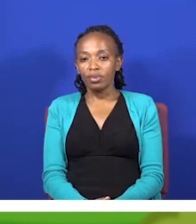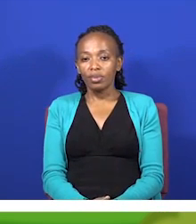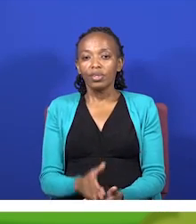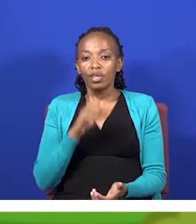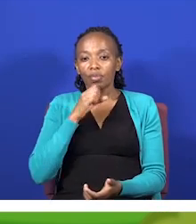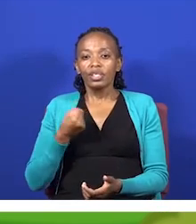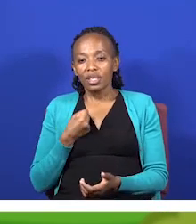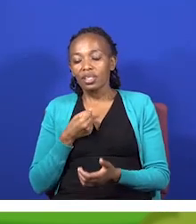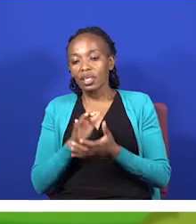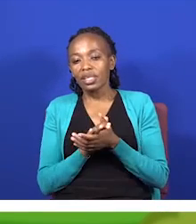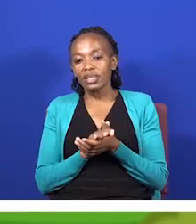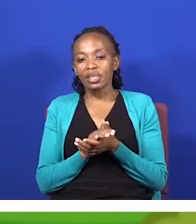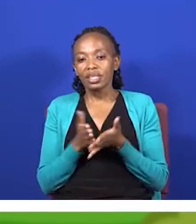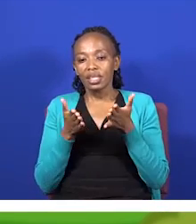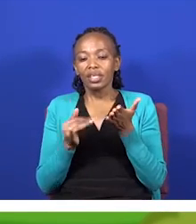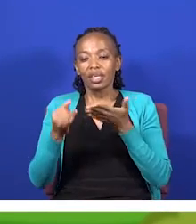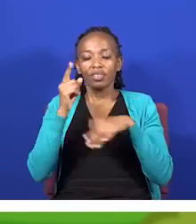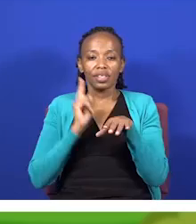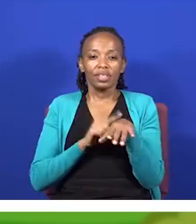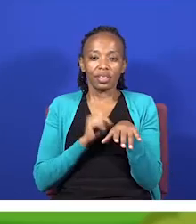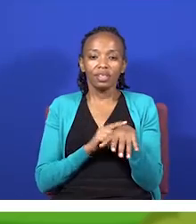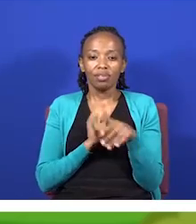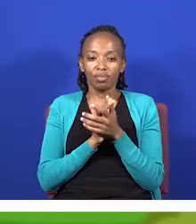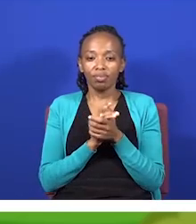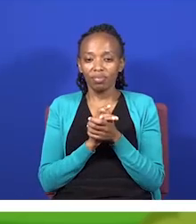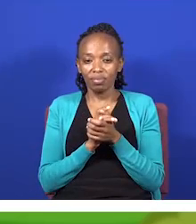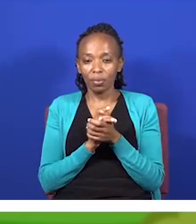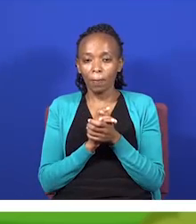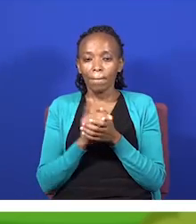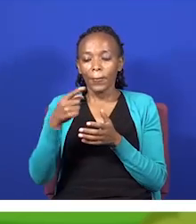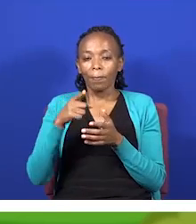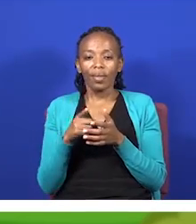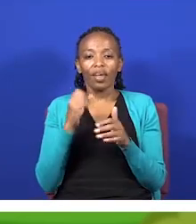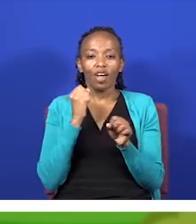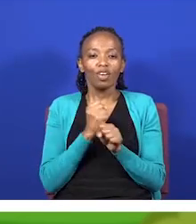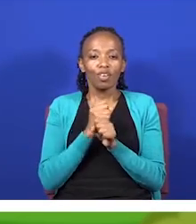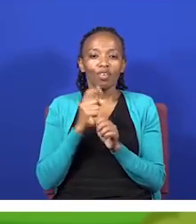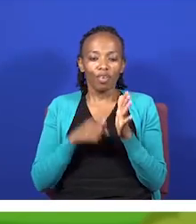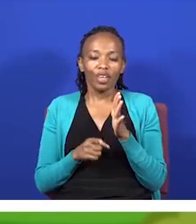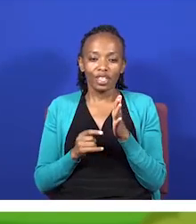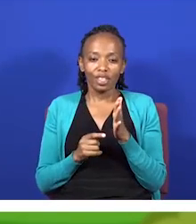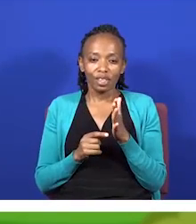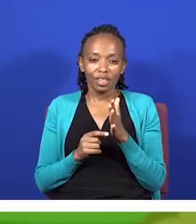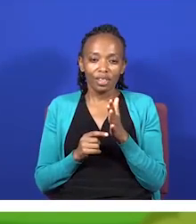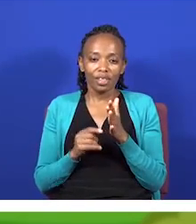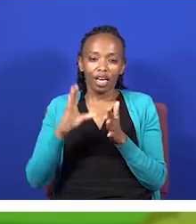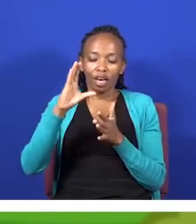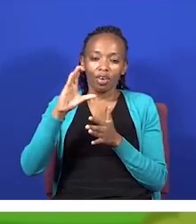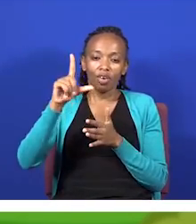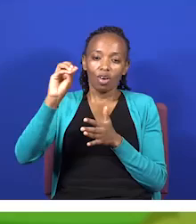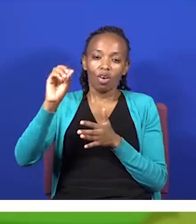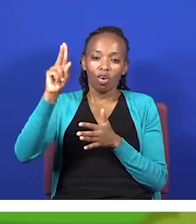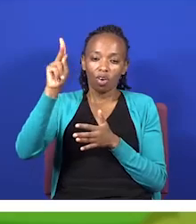Boys and girls, it's craft time. Yay! We are going to do a clock, okay? And what